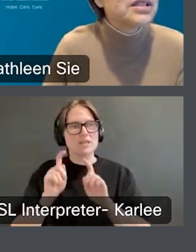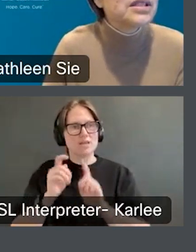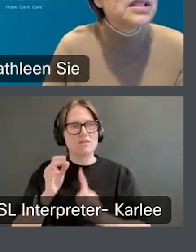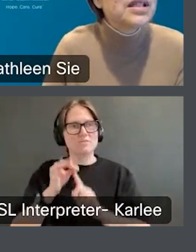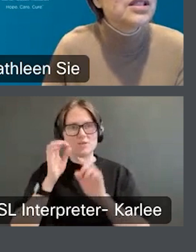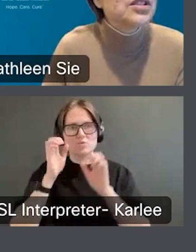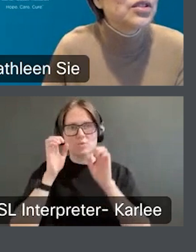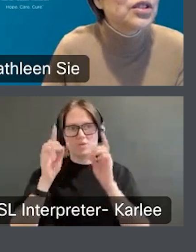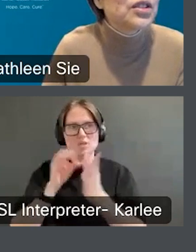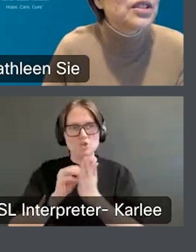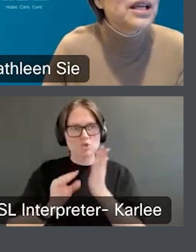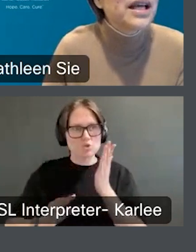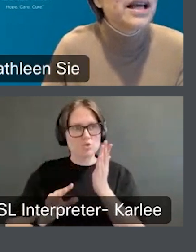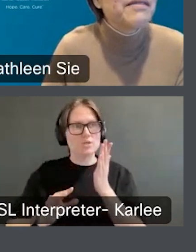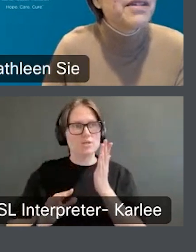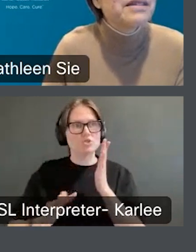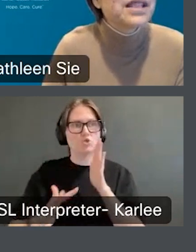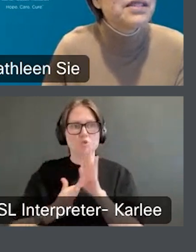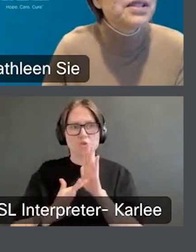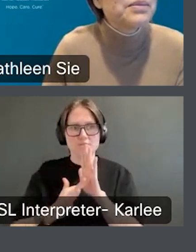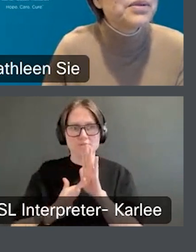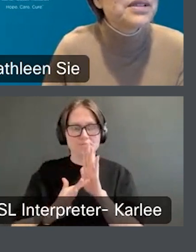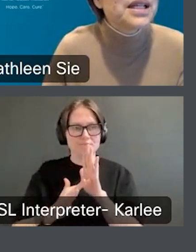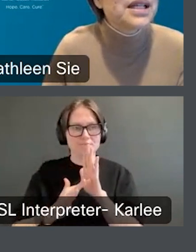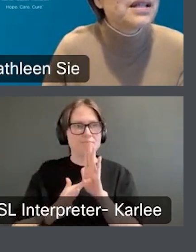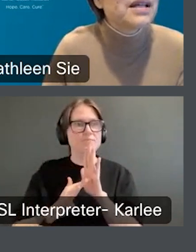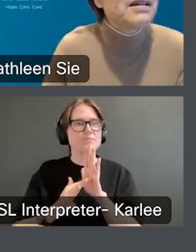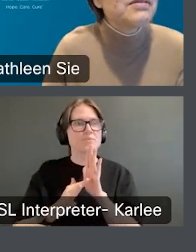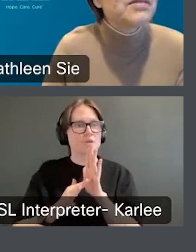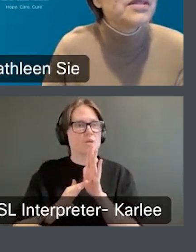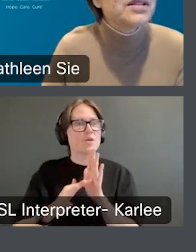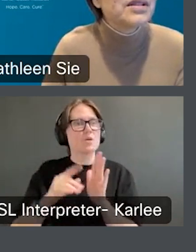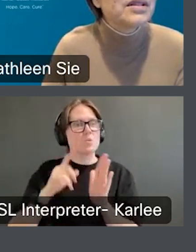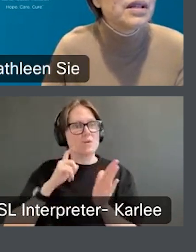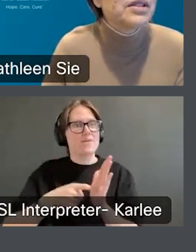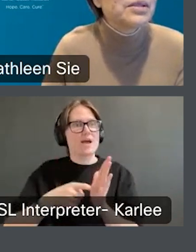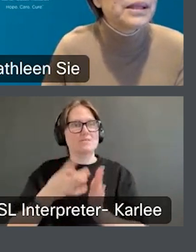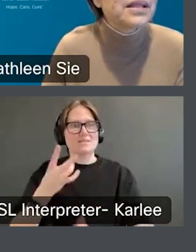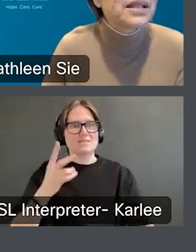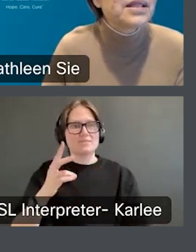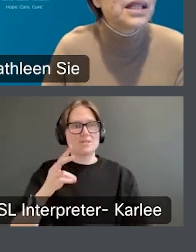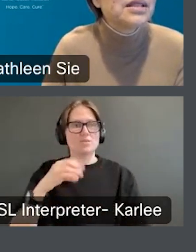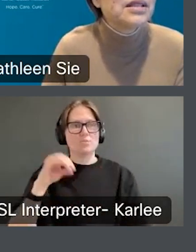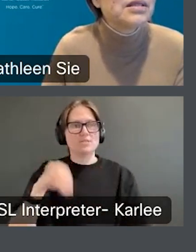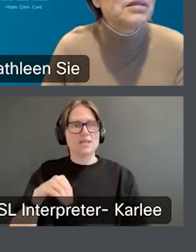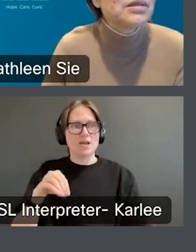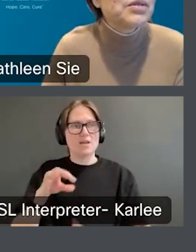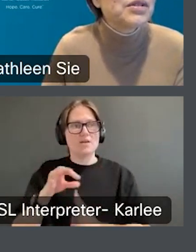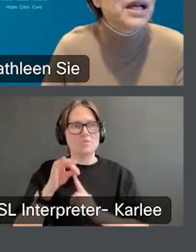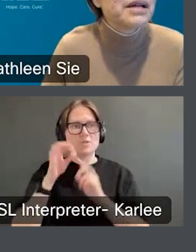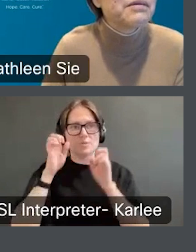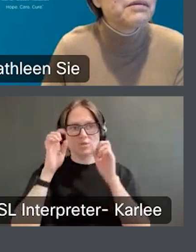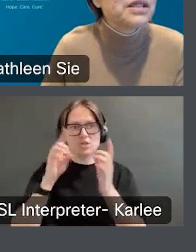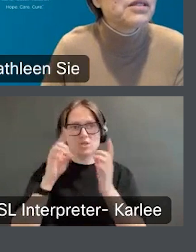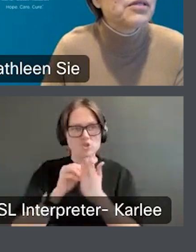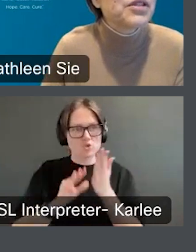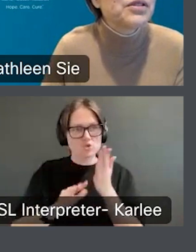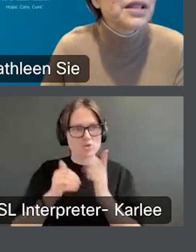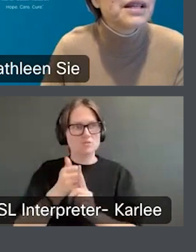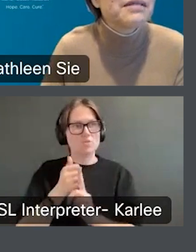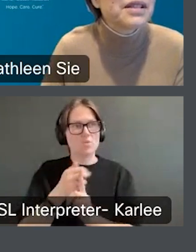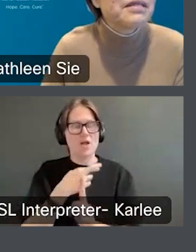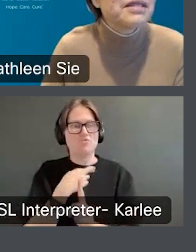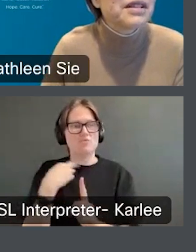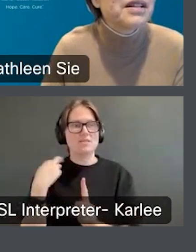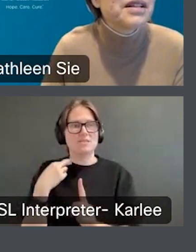students, juniors, and found 17% of the special education students were at risk for